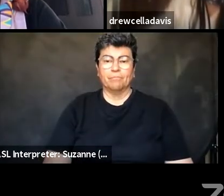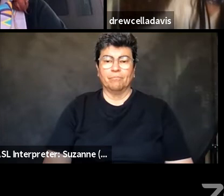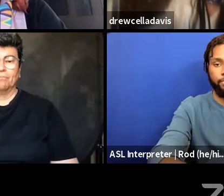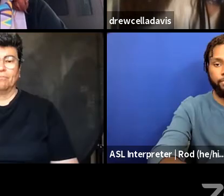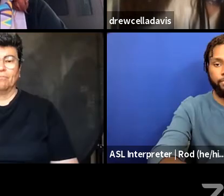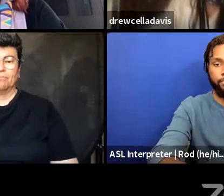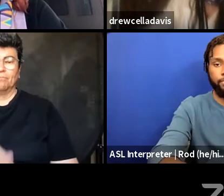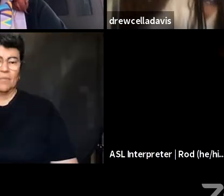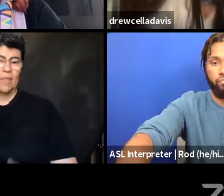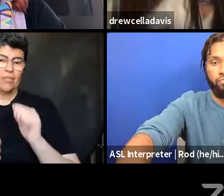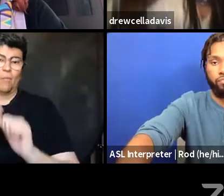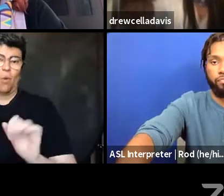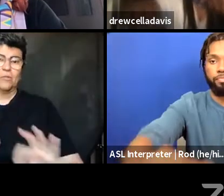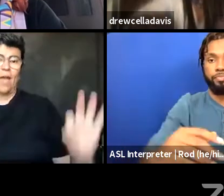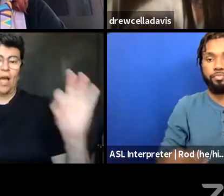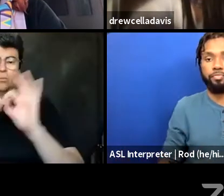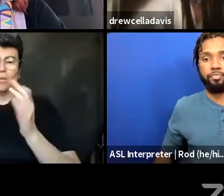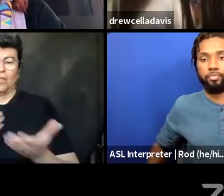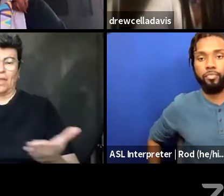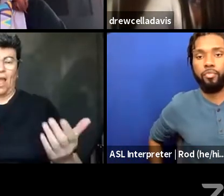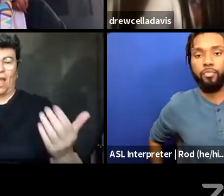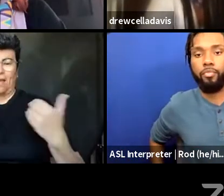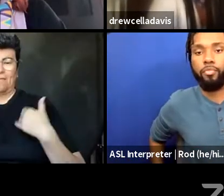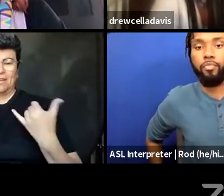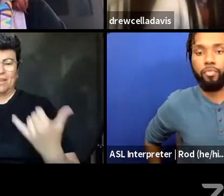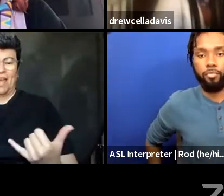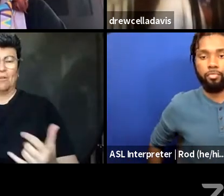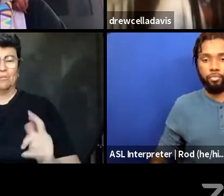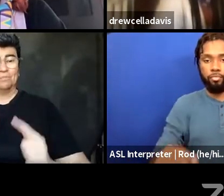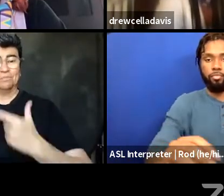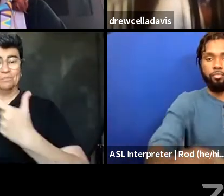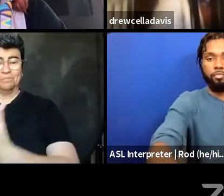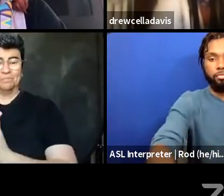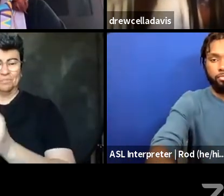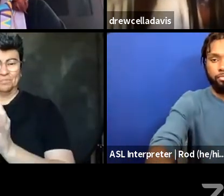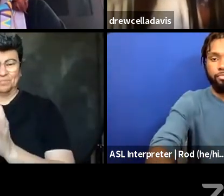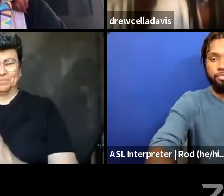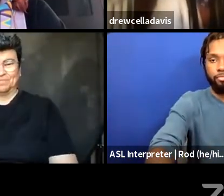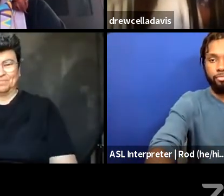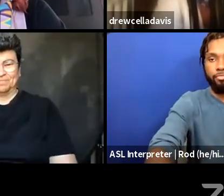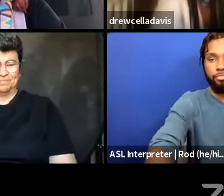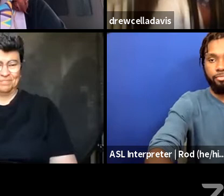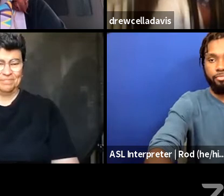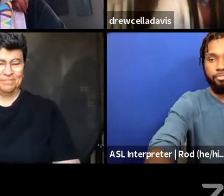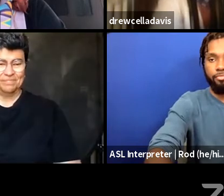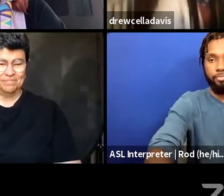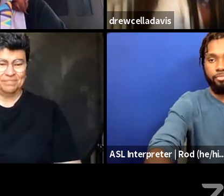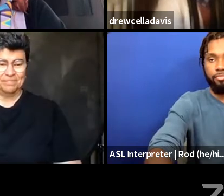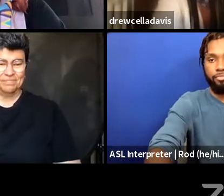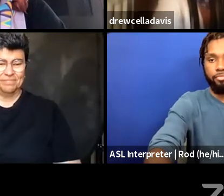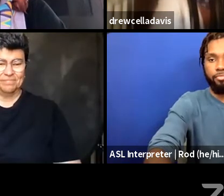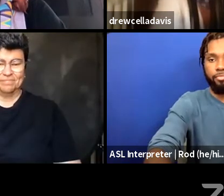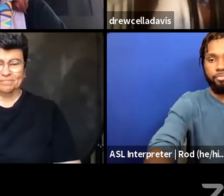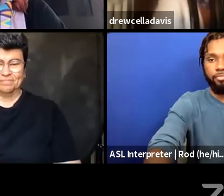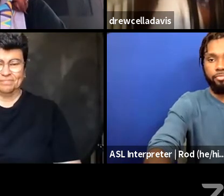That's the most valuable thing I've gotten out of this, is I have a community now.